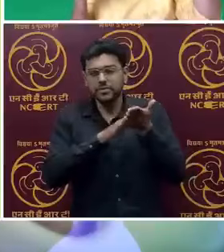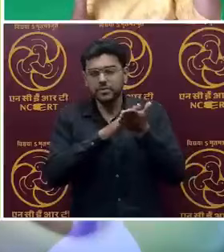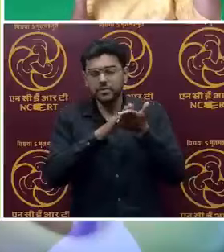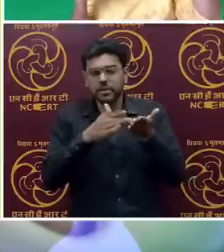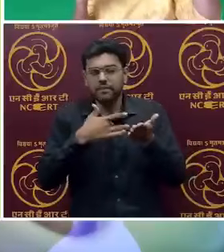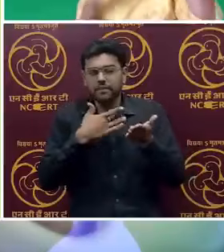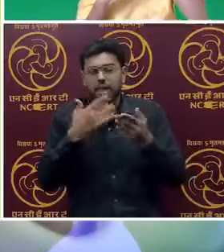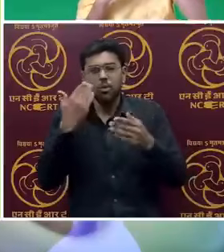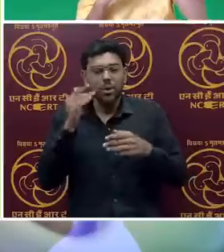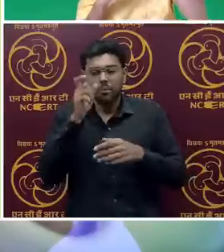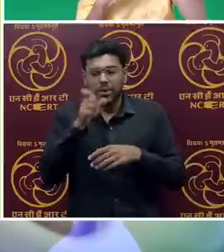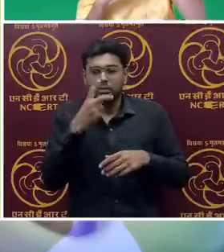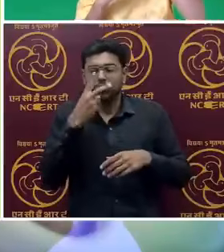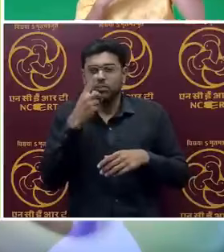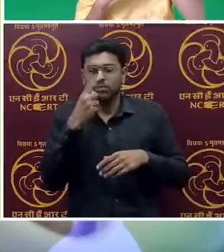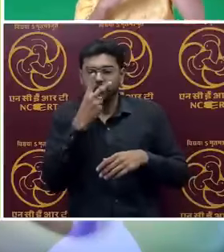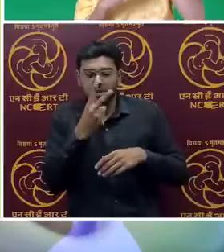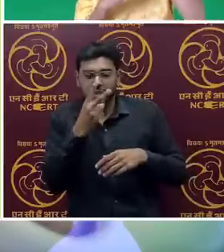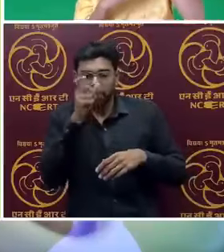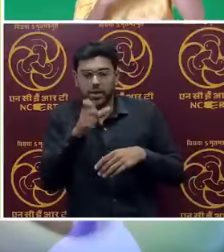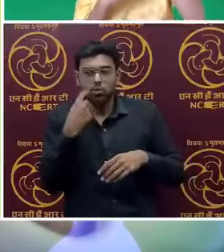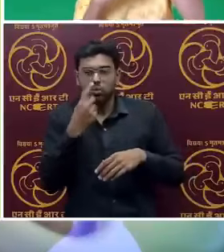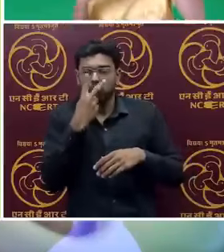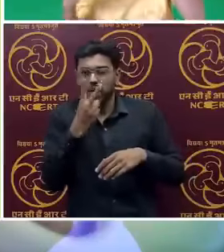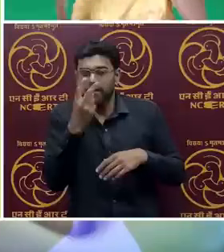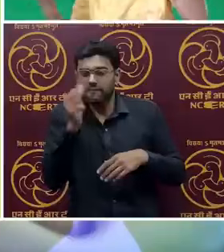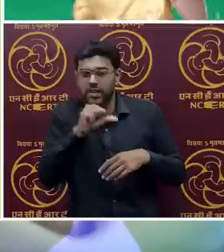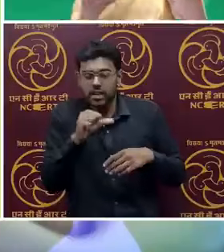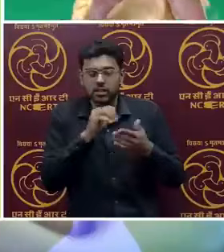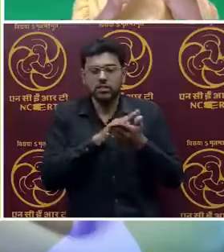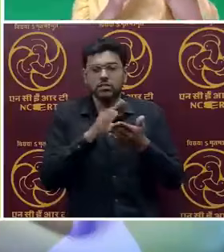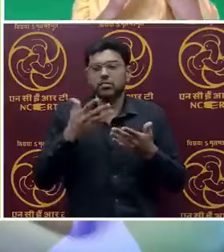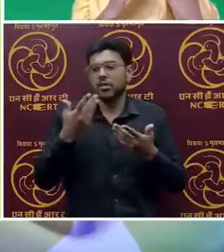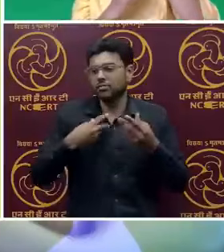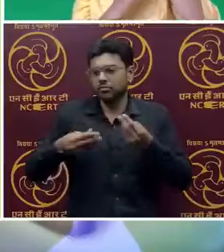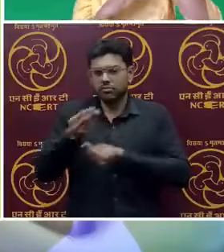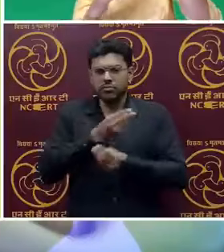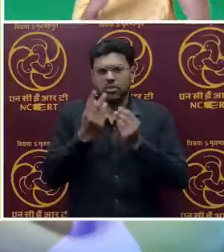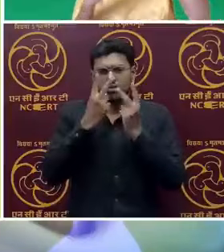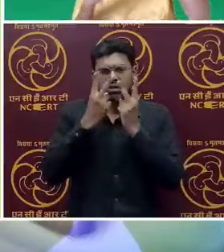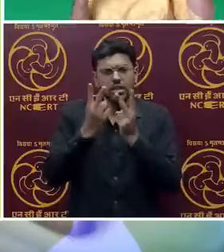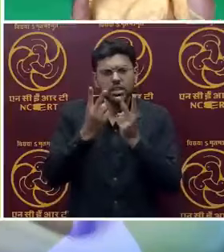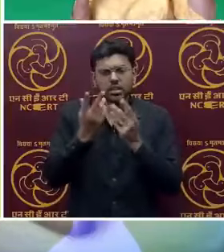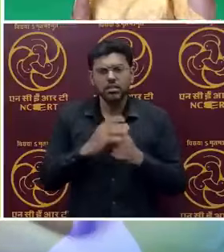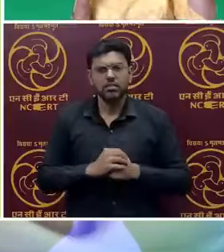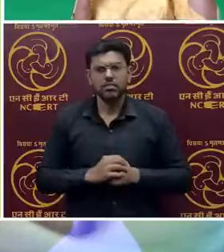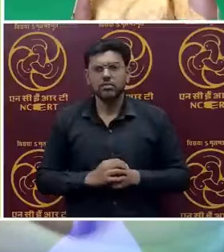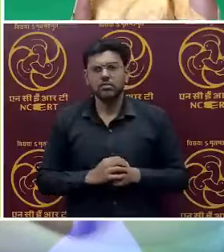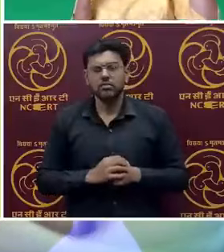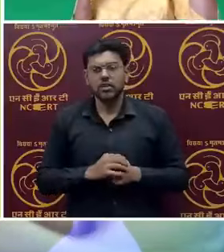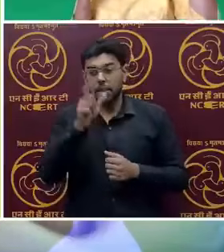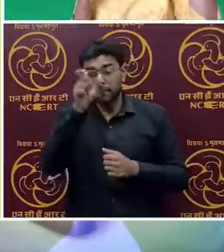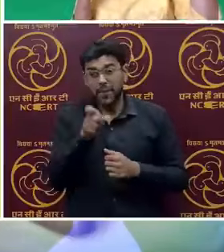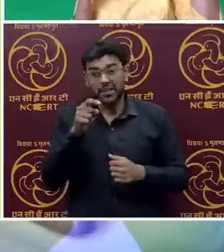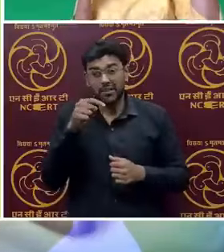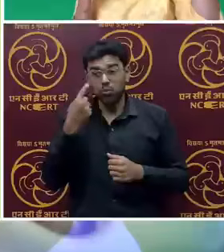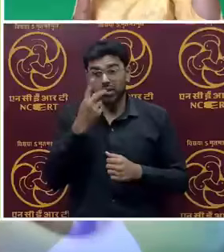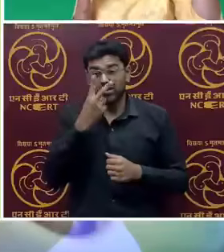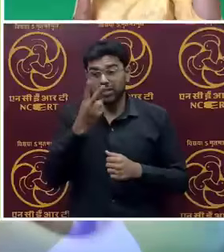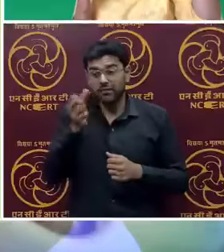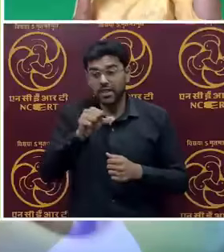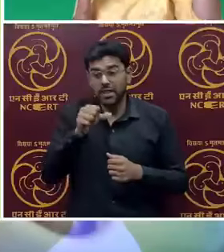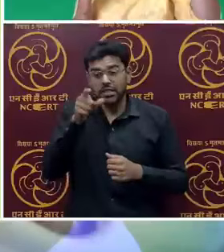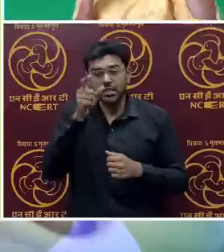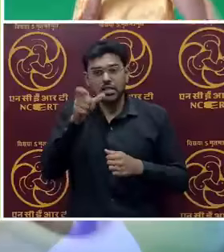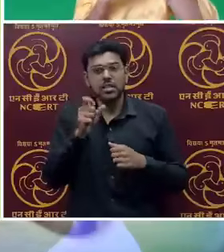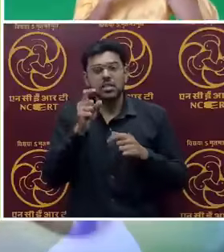see a person with visual impairment in around us, you'll see that they have just one